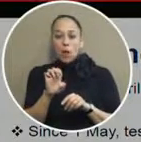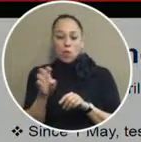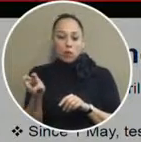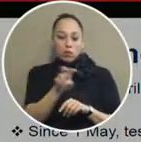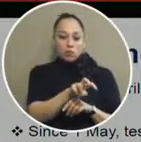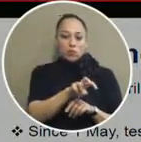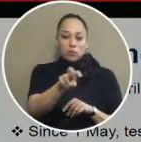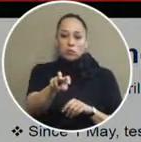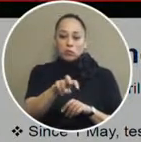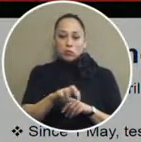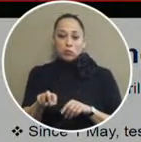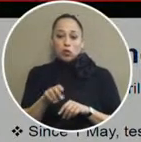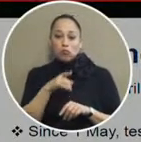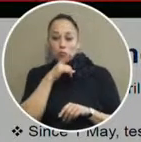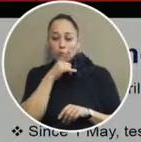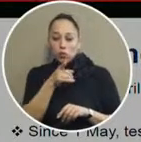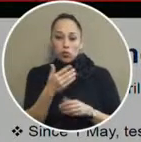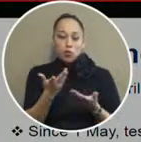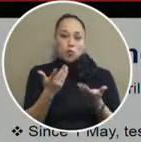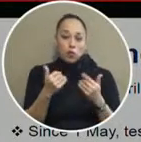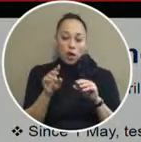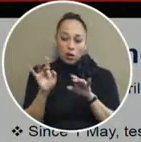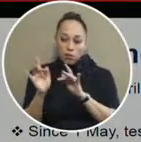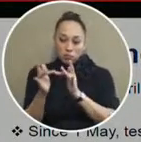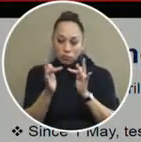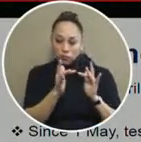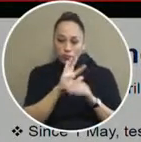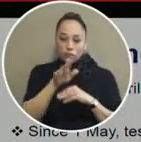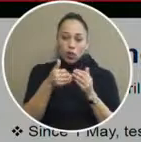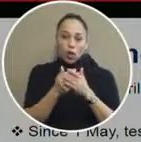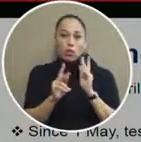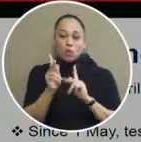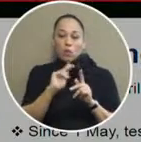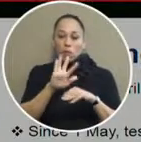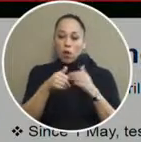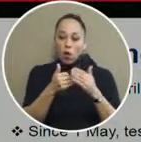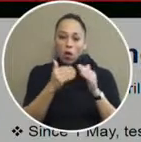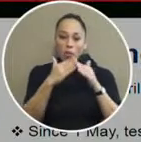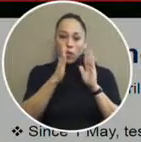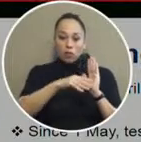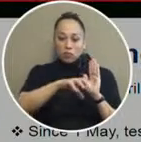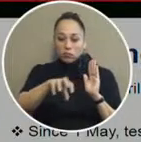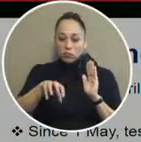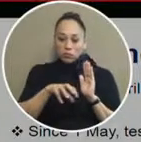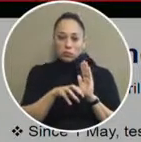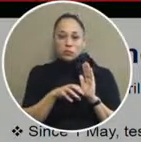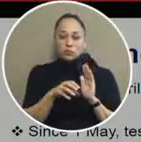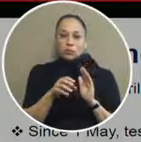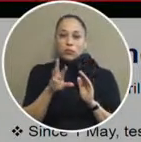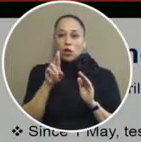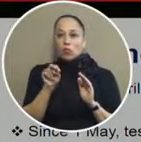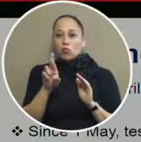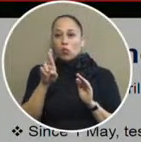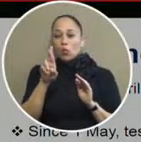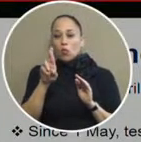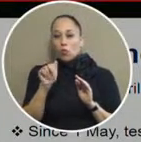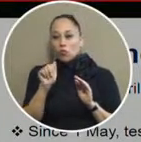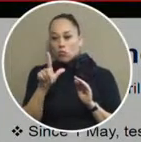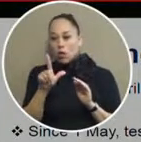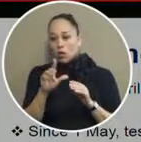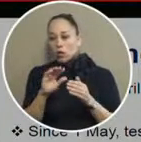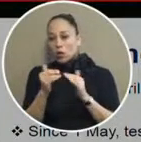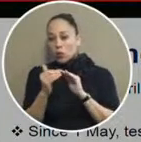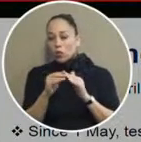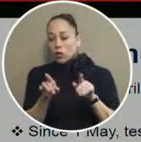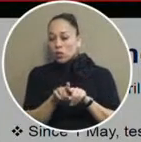traveling to make sure that we're getting that penetration in the community, not only in neighborhoods, but also through the rural communities as well. Again, as I said,